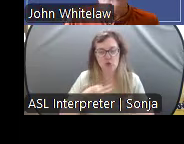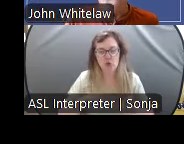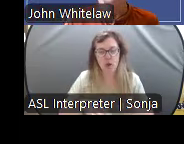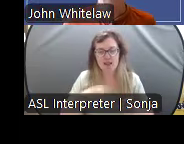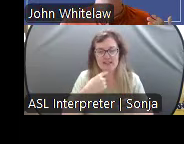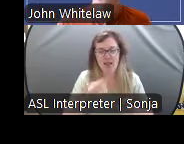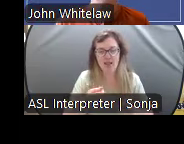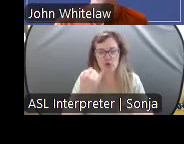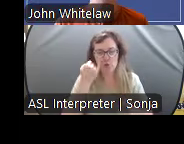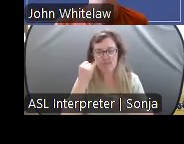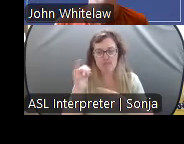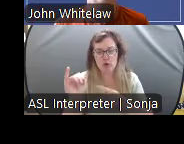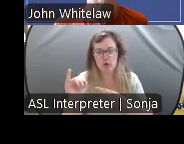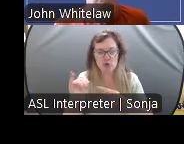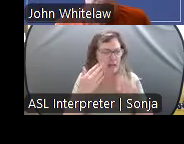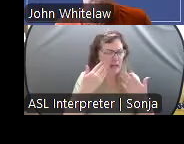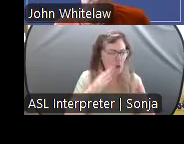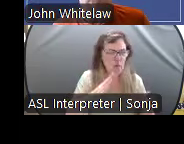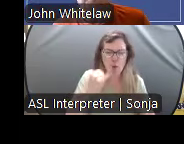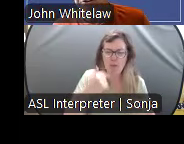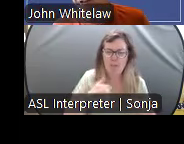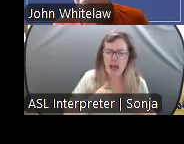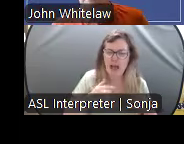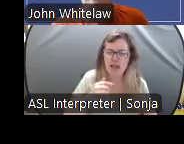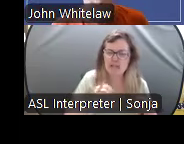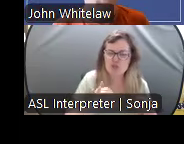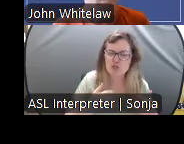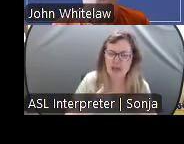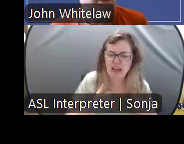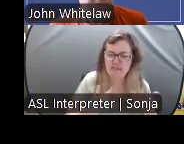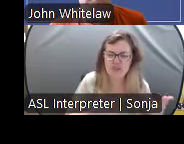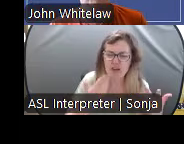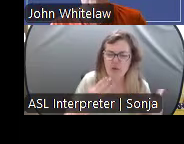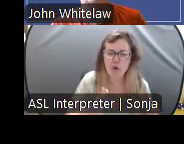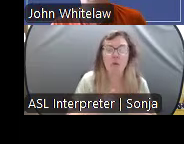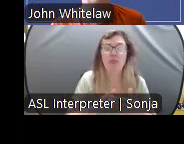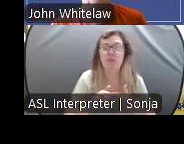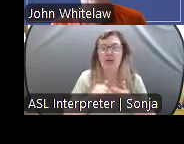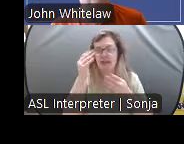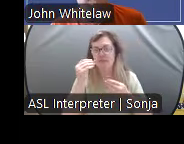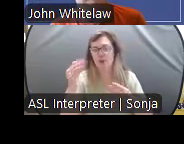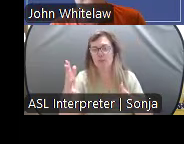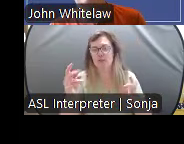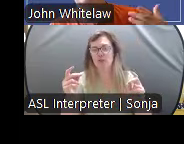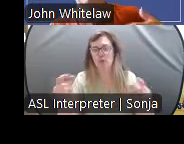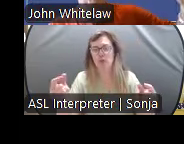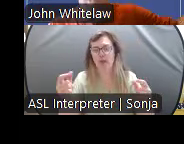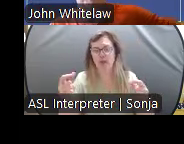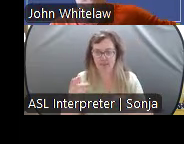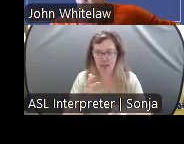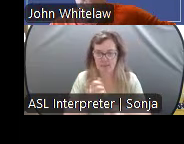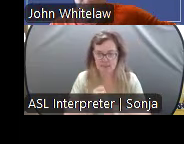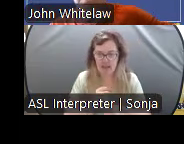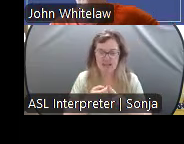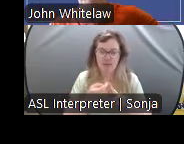have clients who don't know if they are insured for Social Security, that information can readily be obtained, possibly from